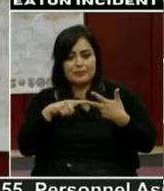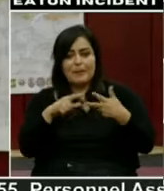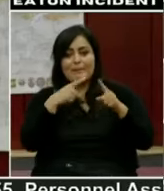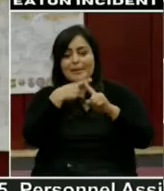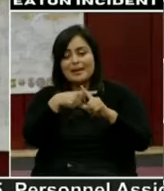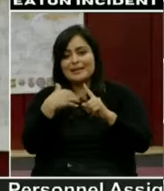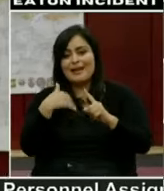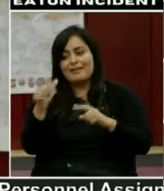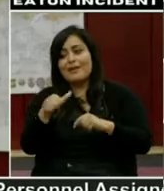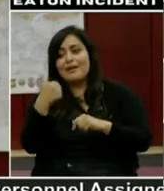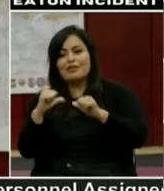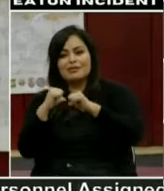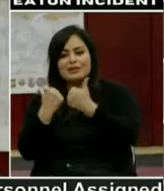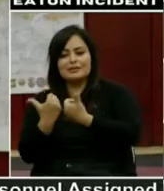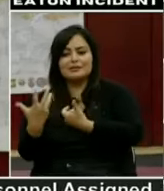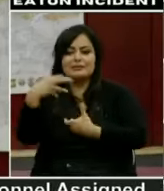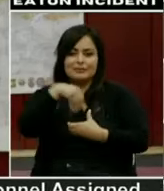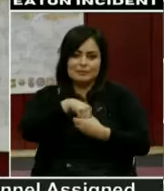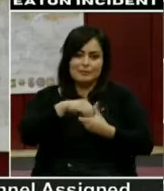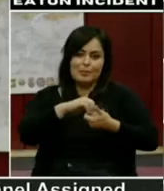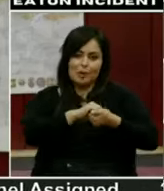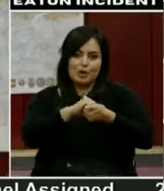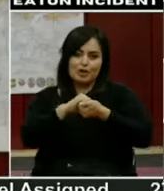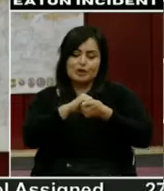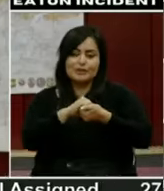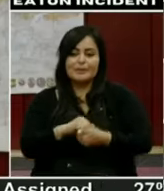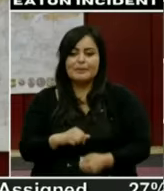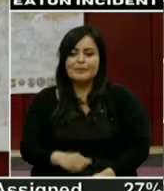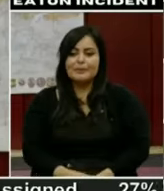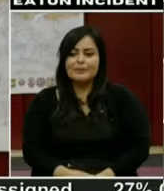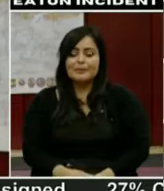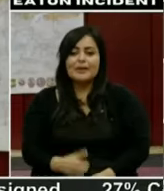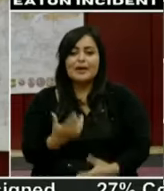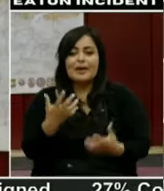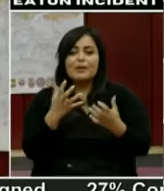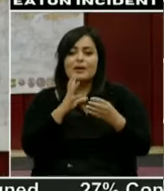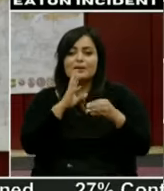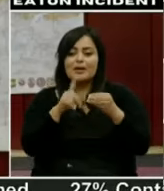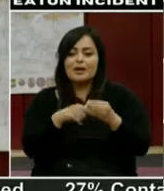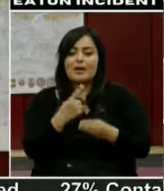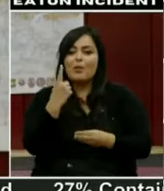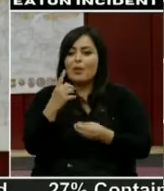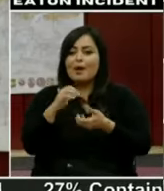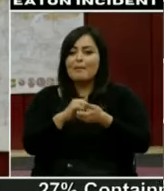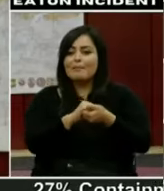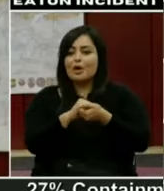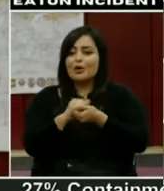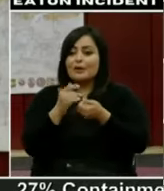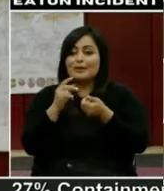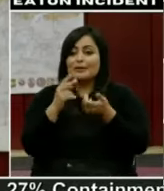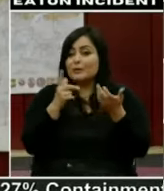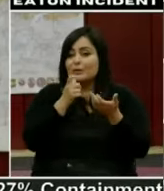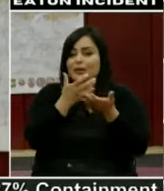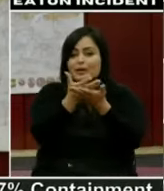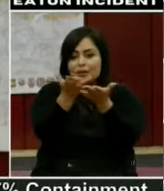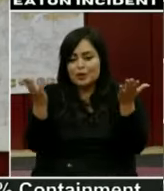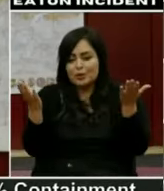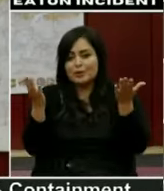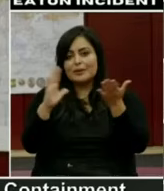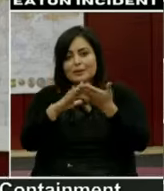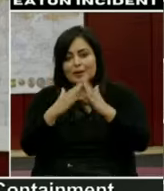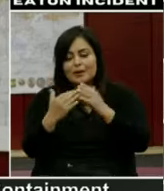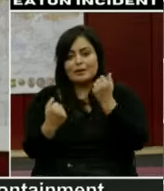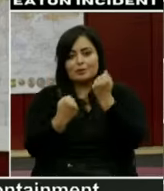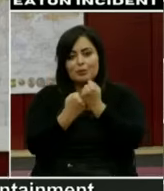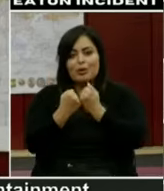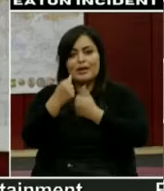entities that help out with that partnership. But one thing I did want to speak on is one of those partners is you as the community, supporting us, supporting each